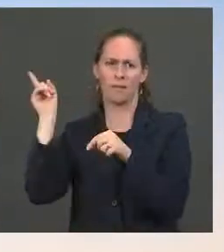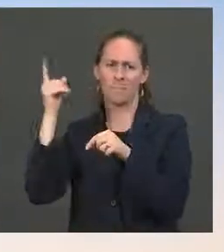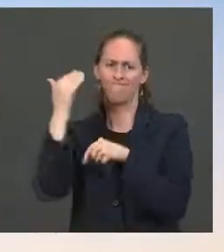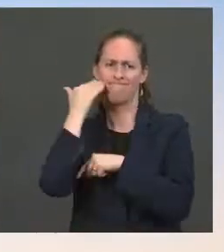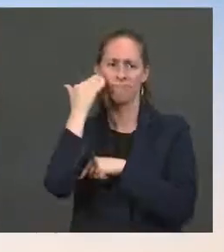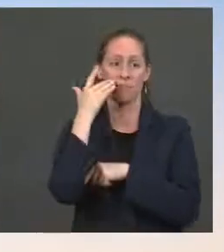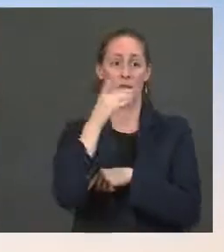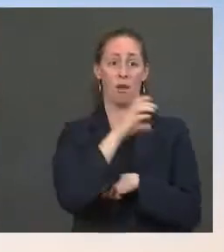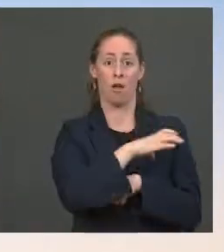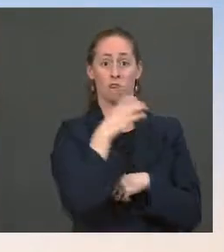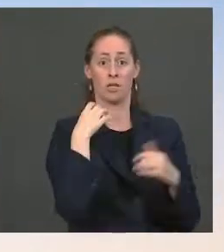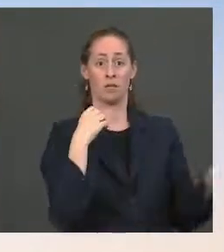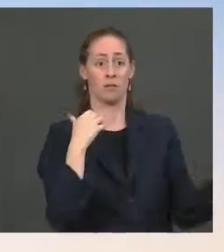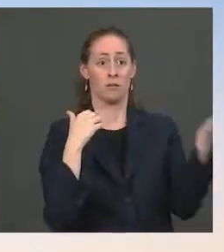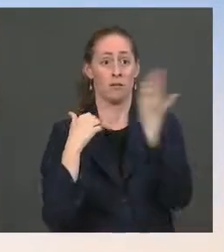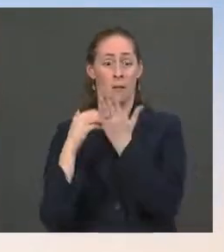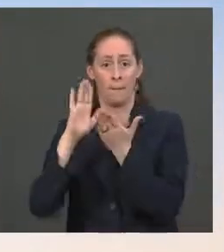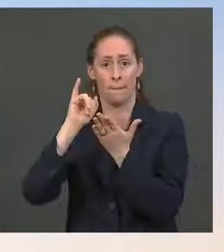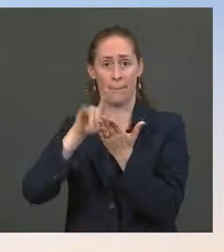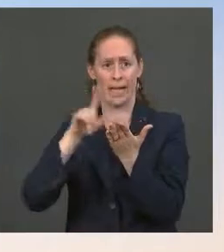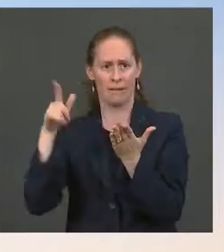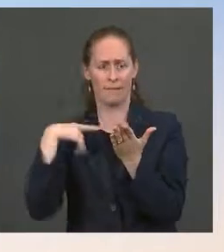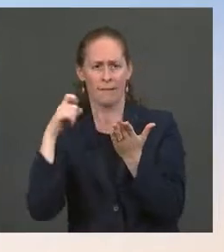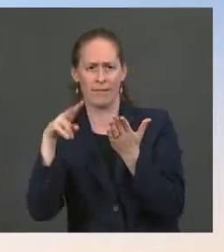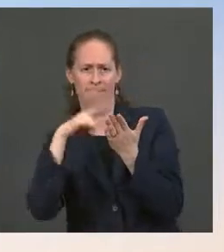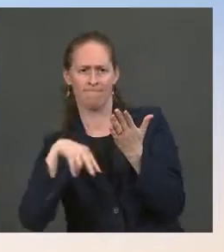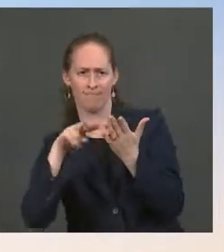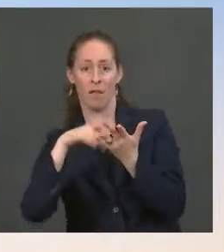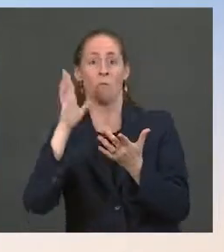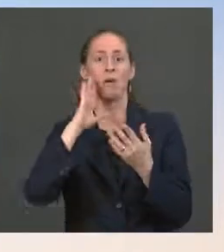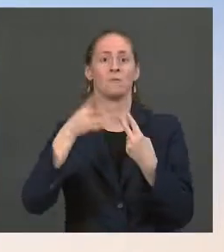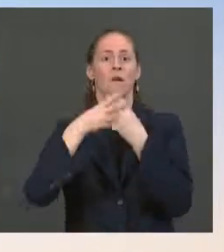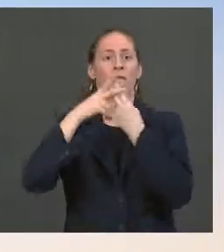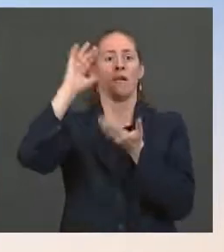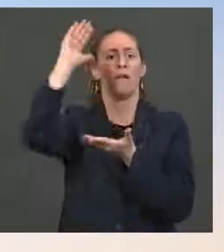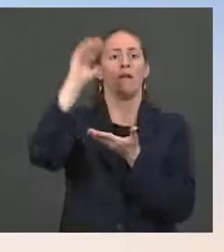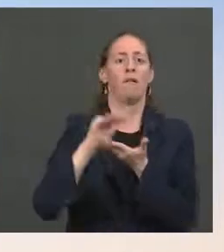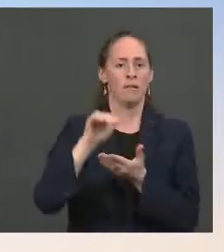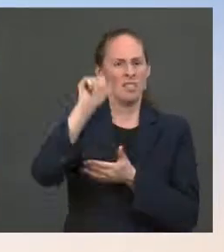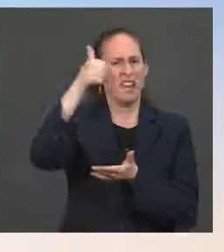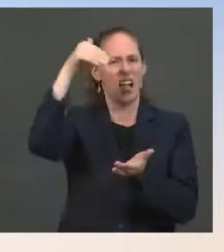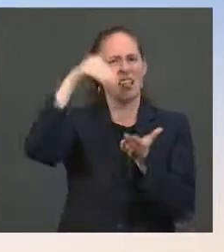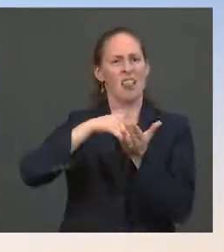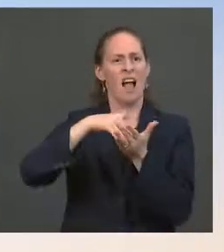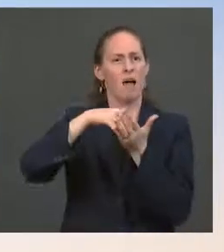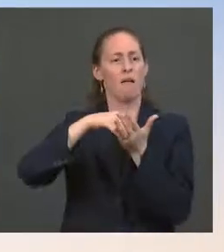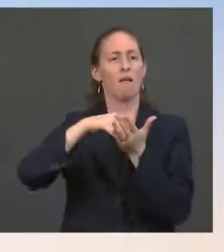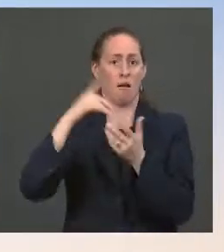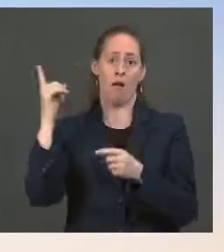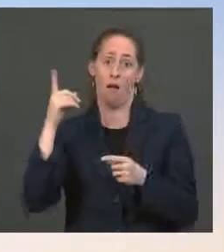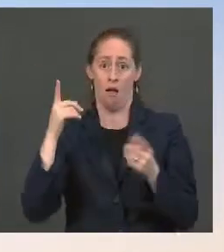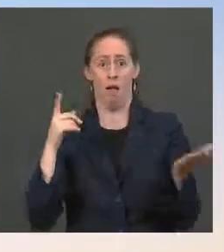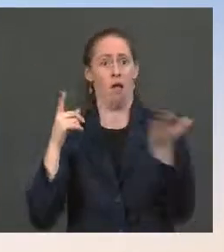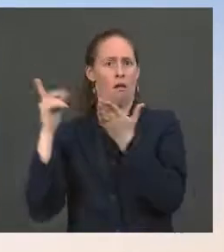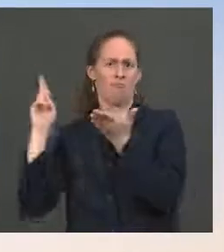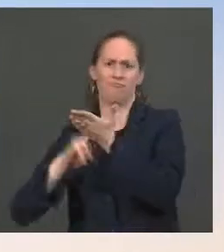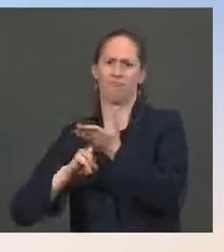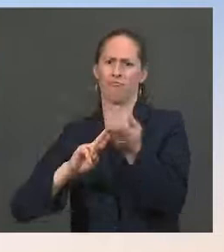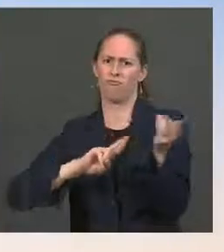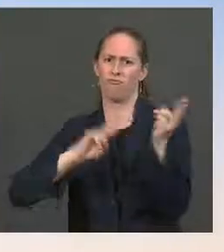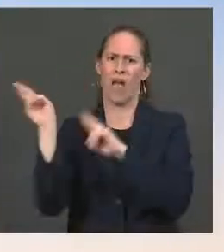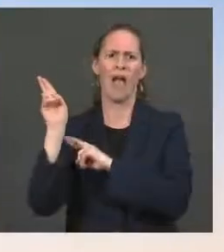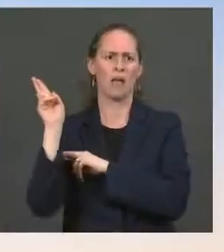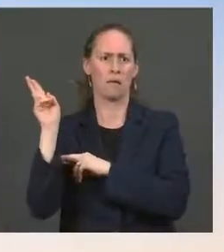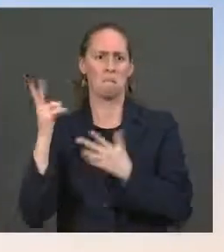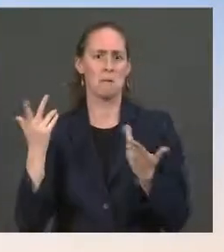would relieve $10,000 in student debt, the president would be happy to sign that. Obviously, there hasn't been action on that to date. And I